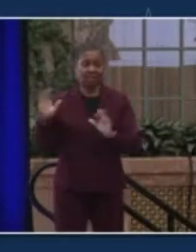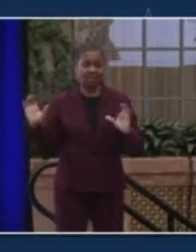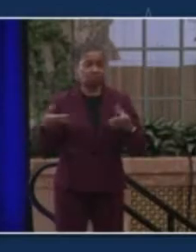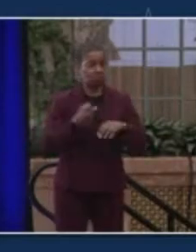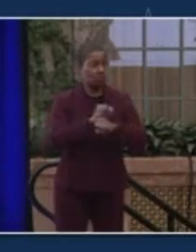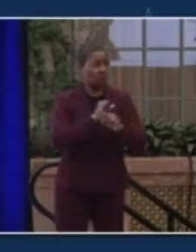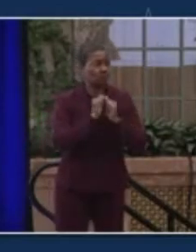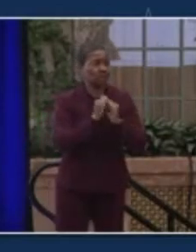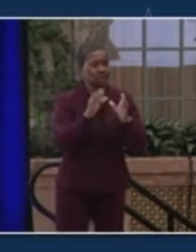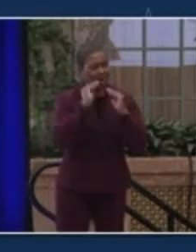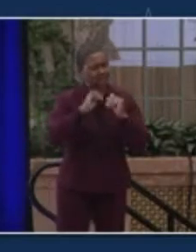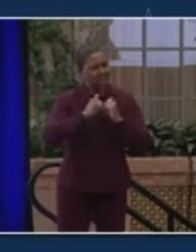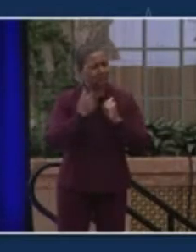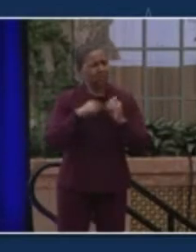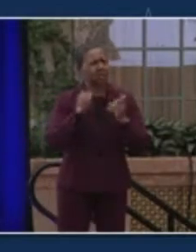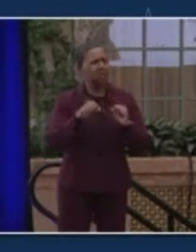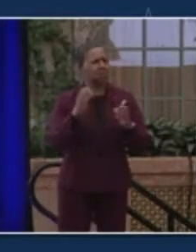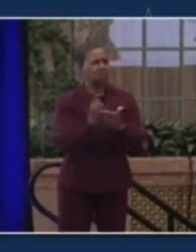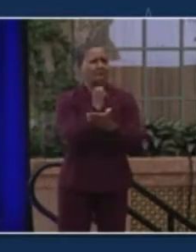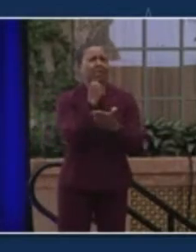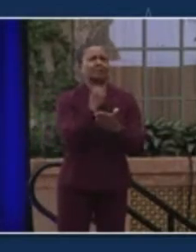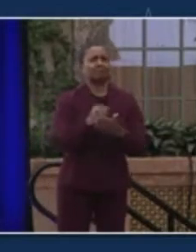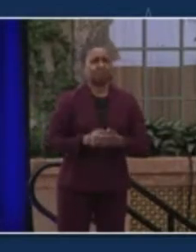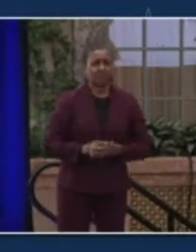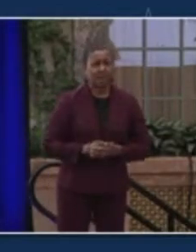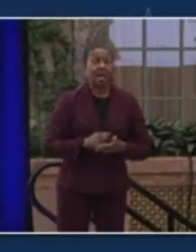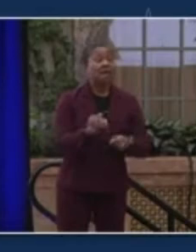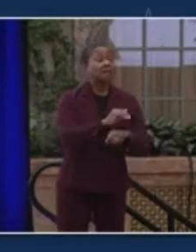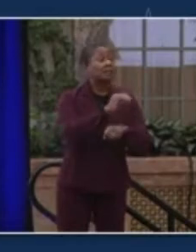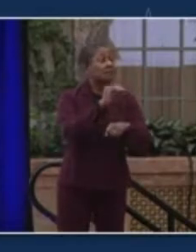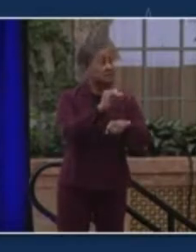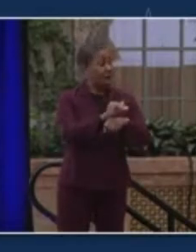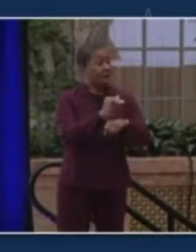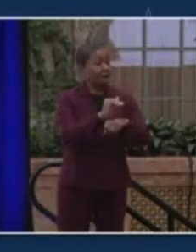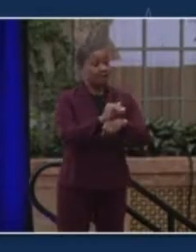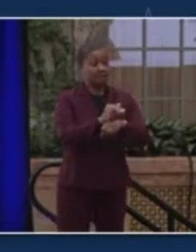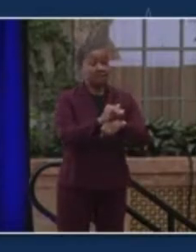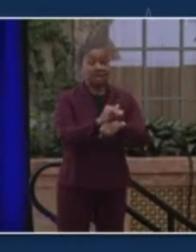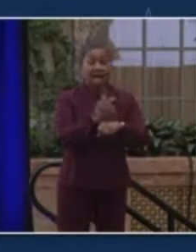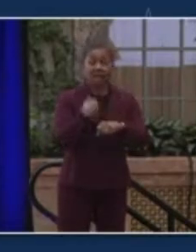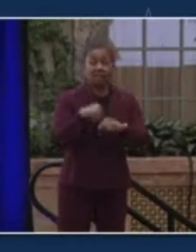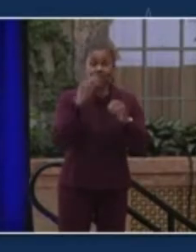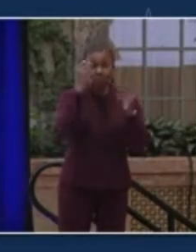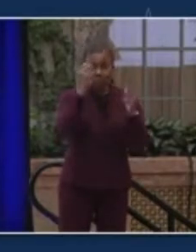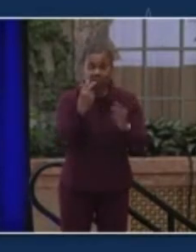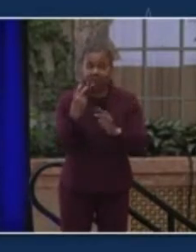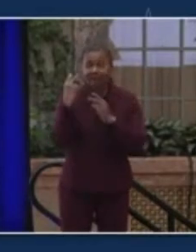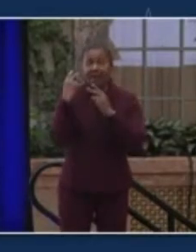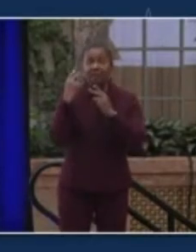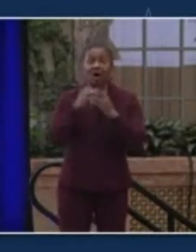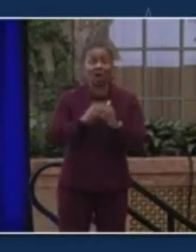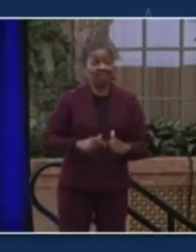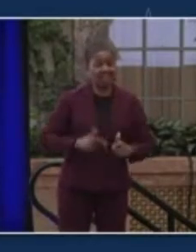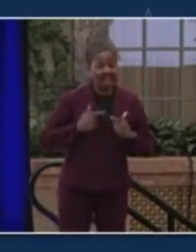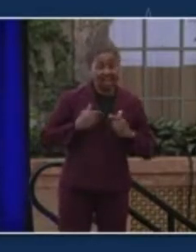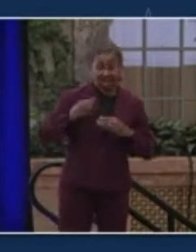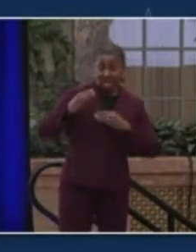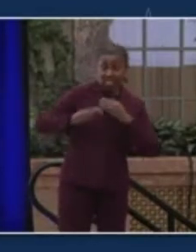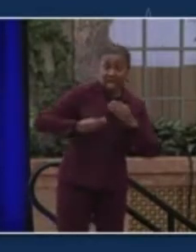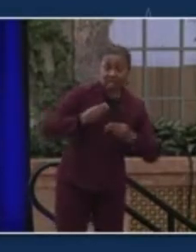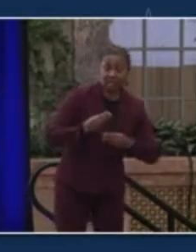they taught us how we could win. So tonight, as we reflect on the life and